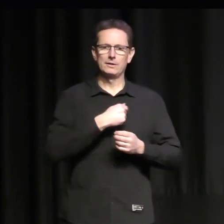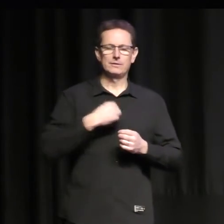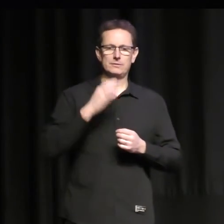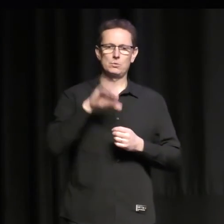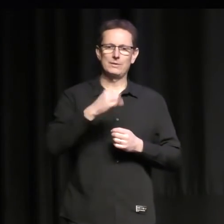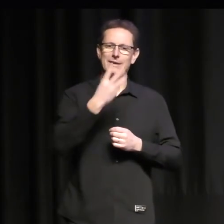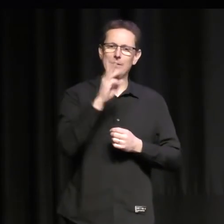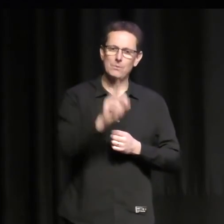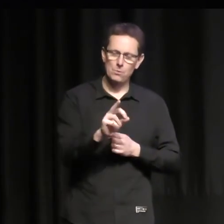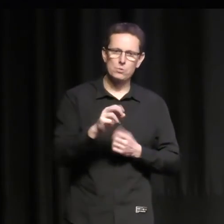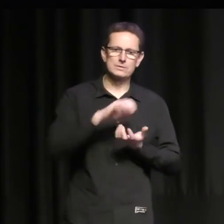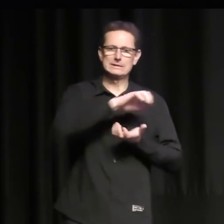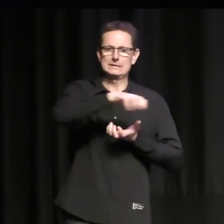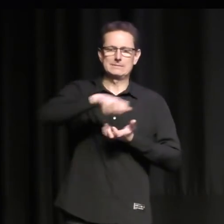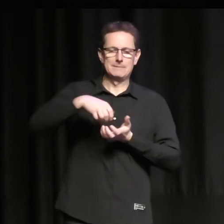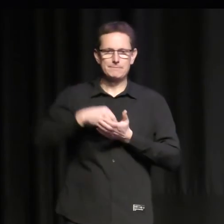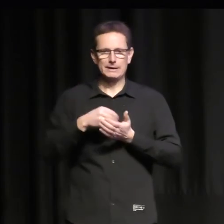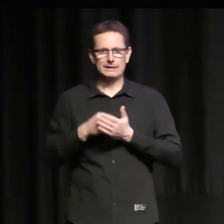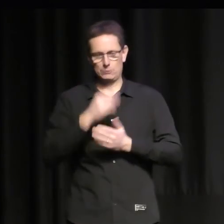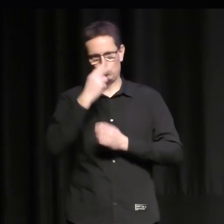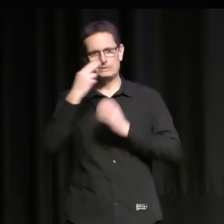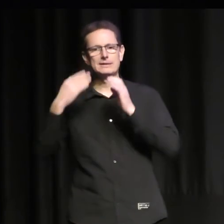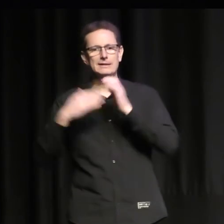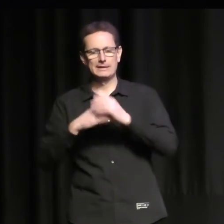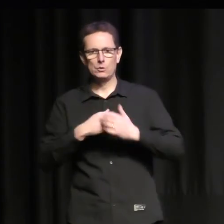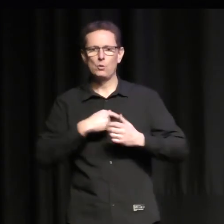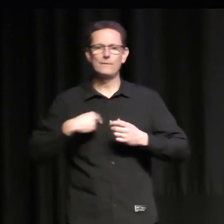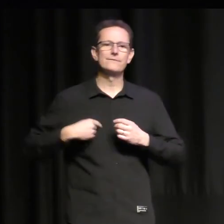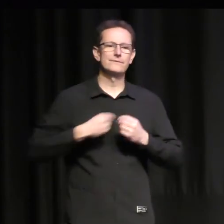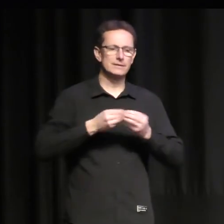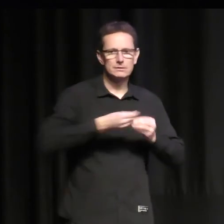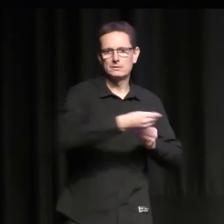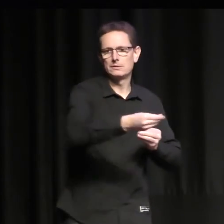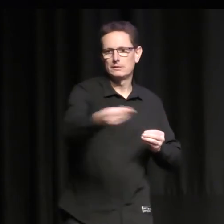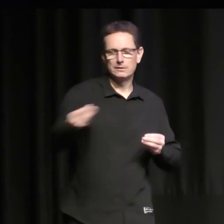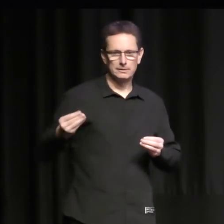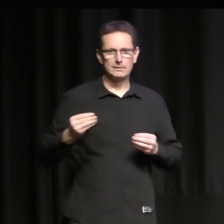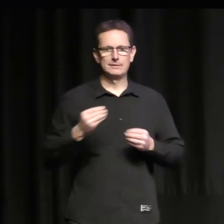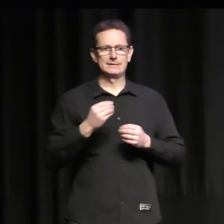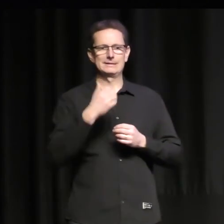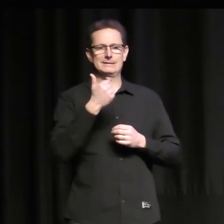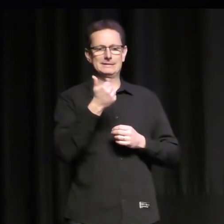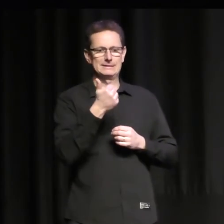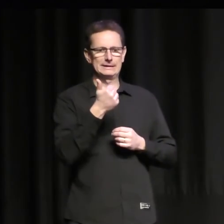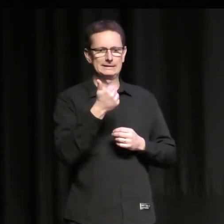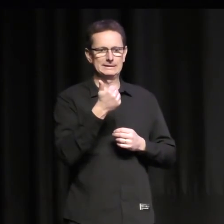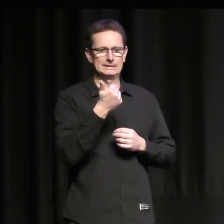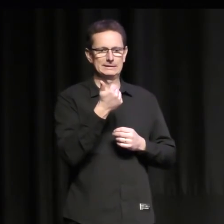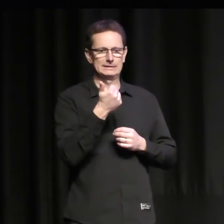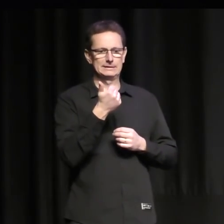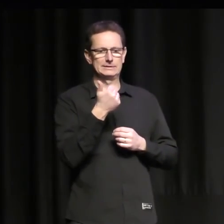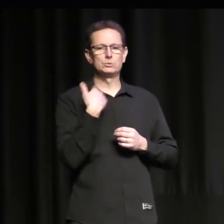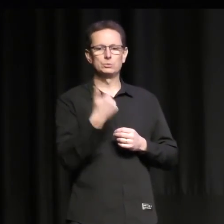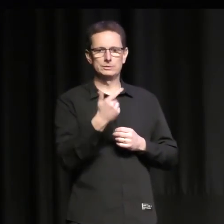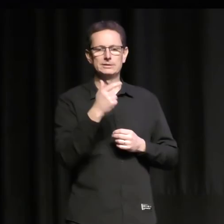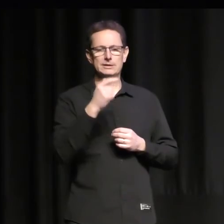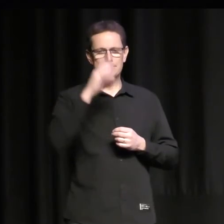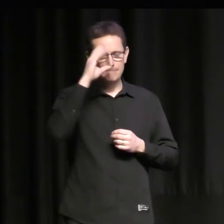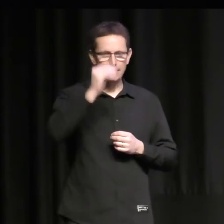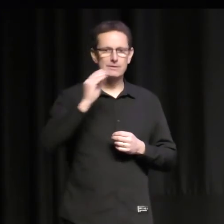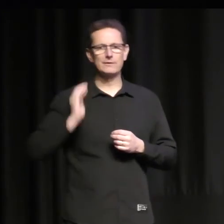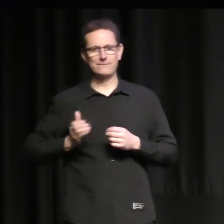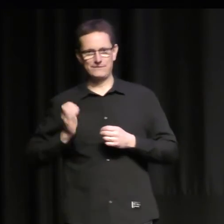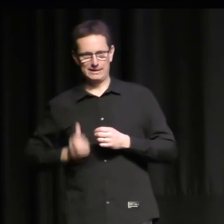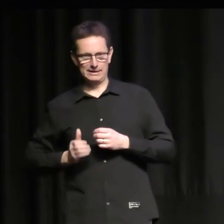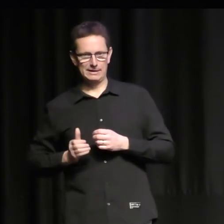the planning. And we provided 6,000 men, women, and children with a basic income for nearly 2 years. And